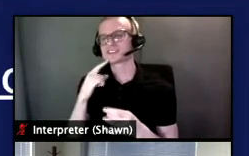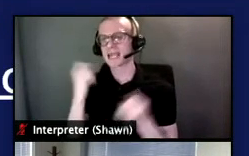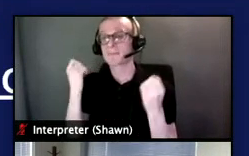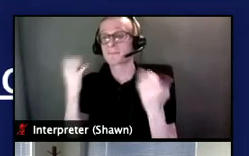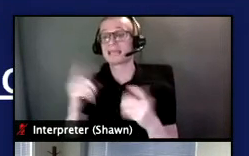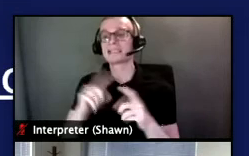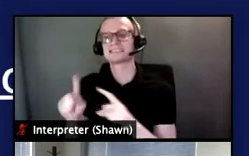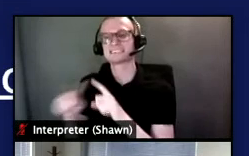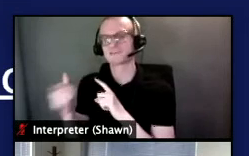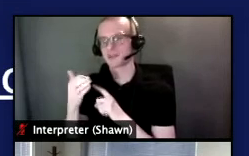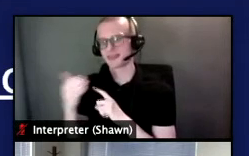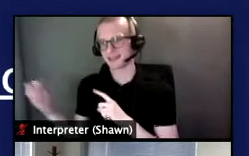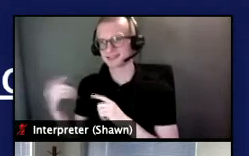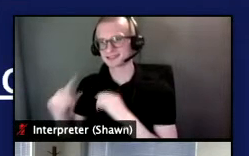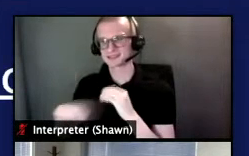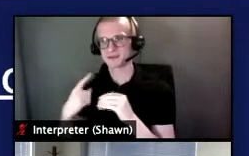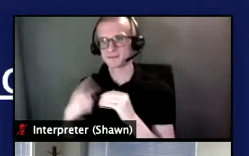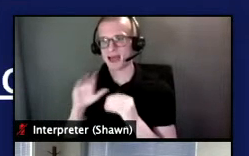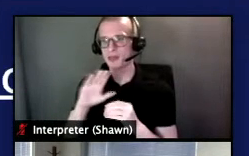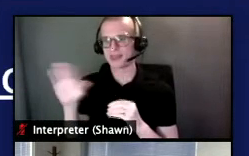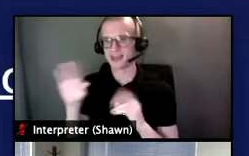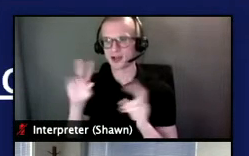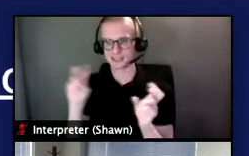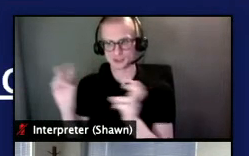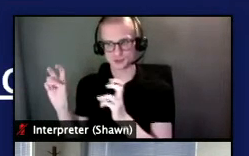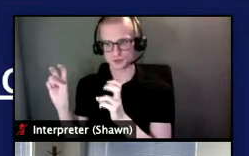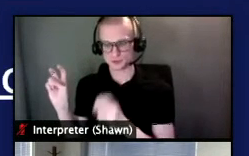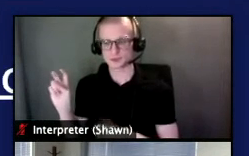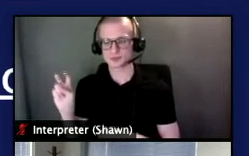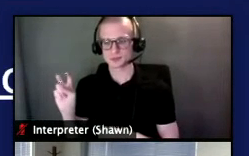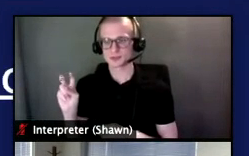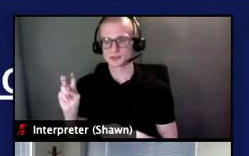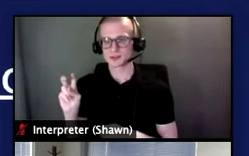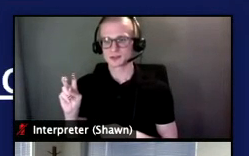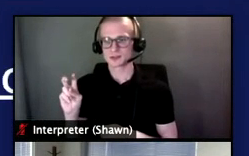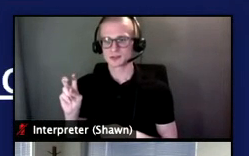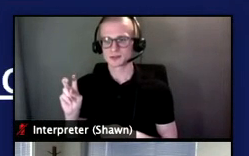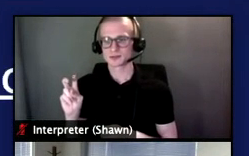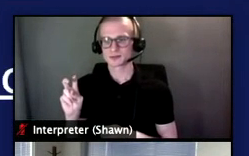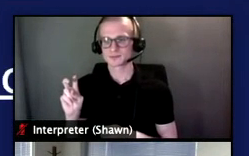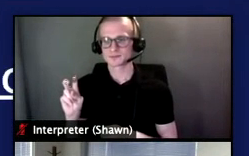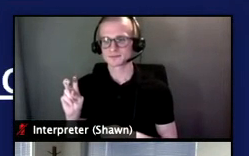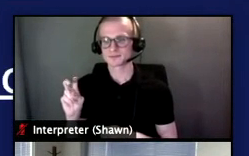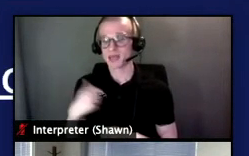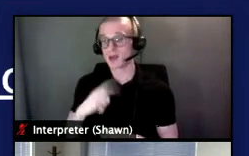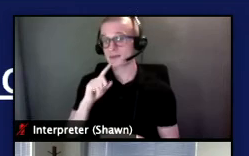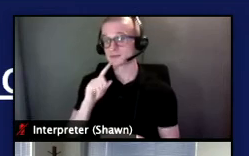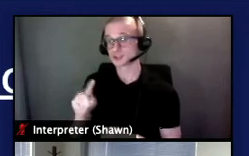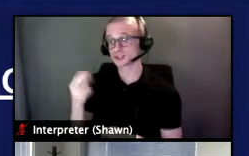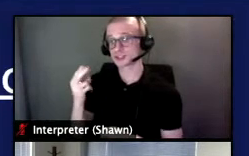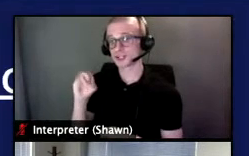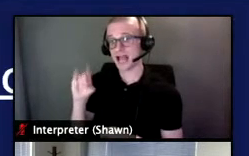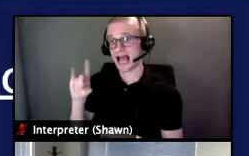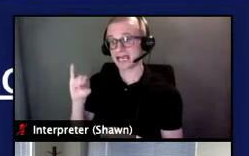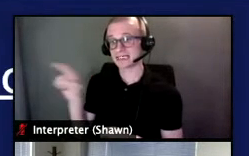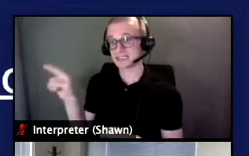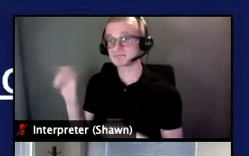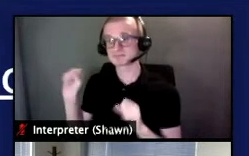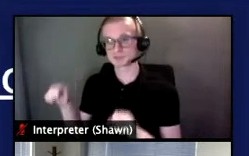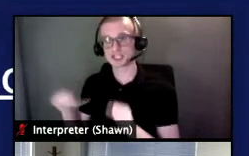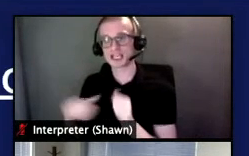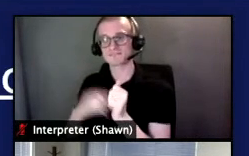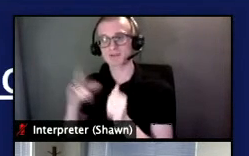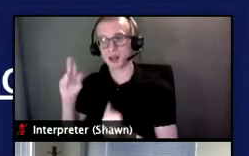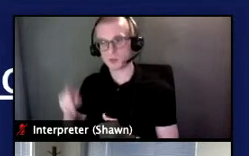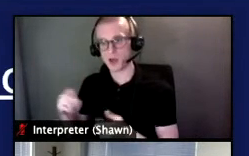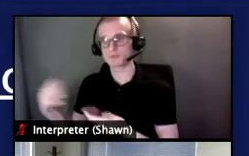about what their issues are. I'm sure that Heidi, we could follow up and talk find more information